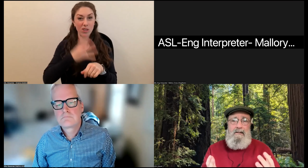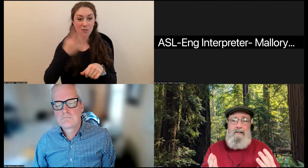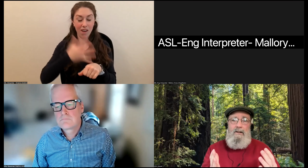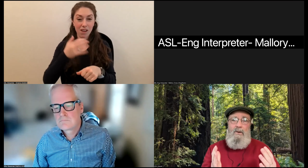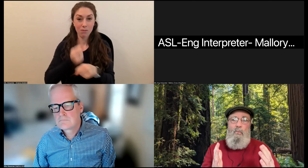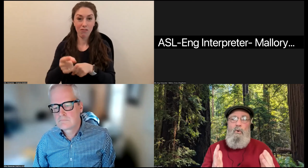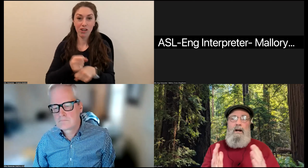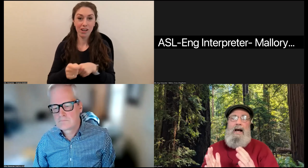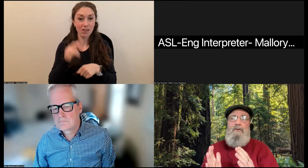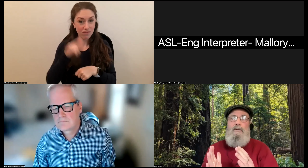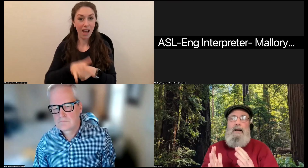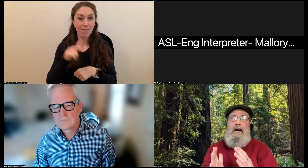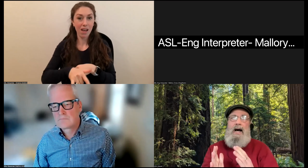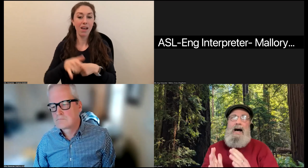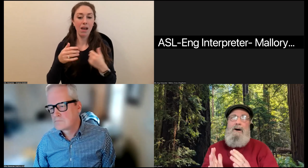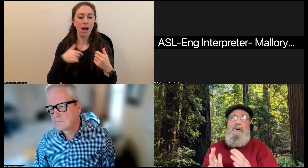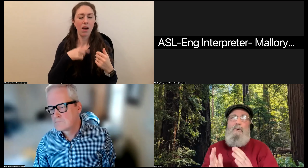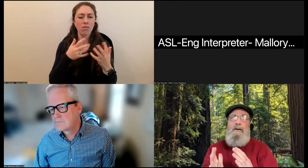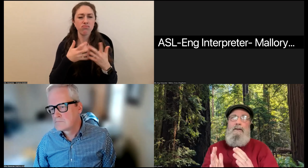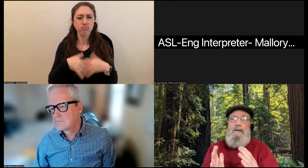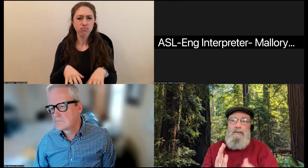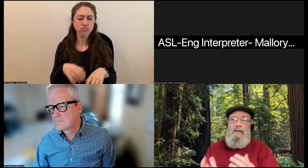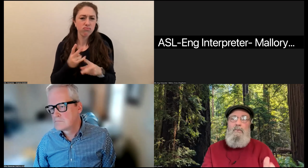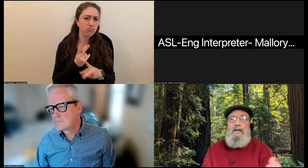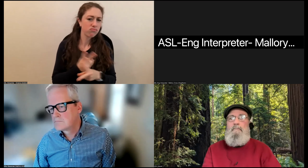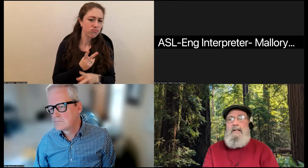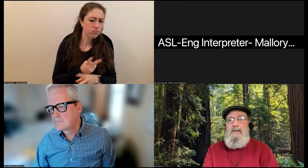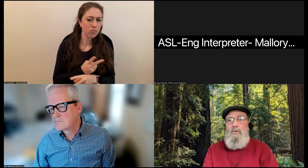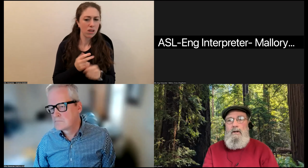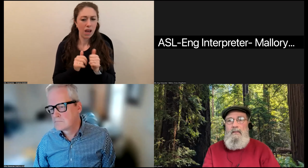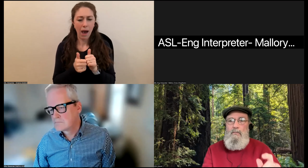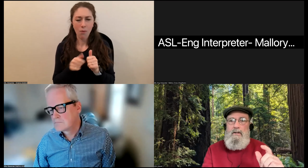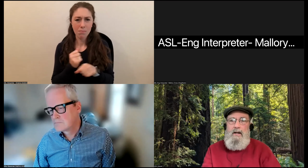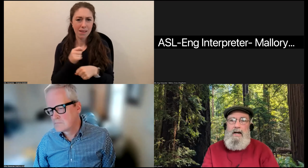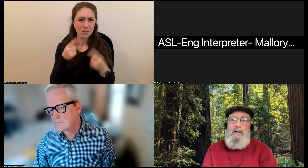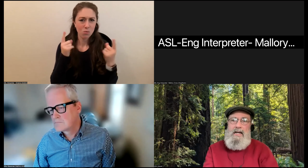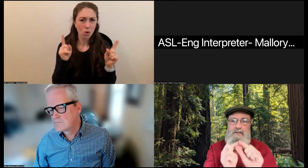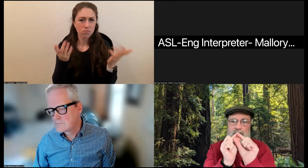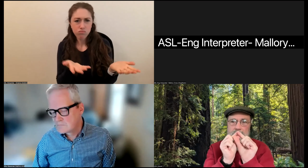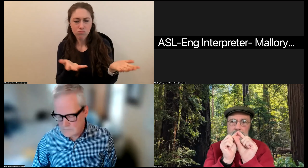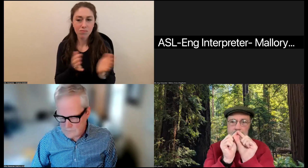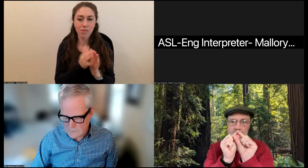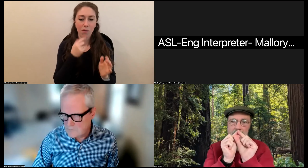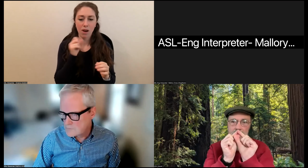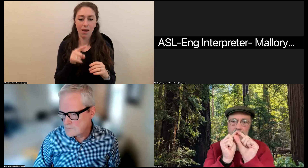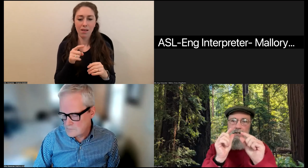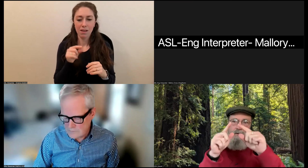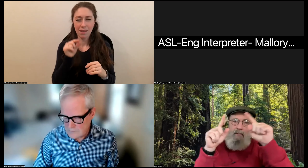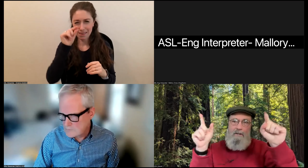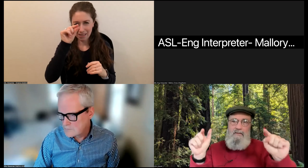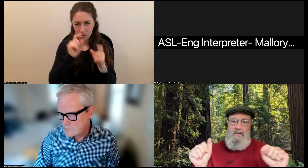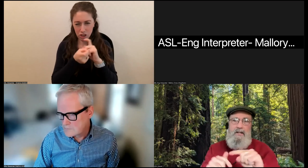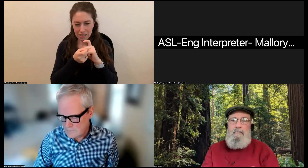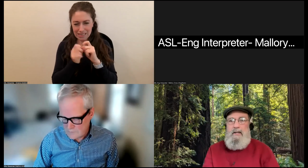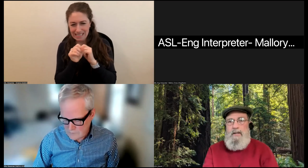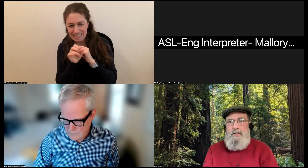and work out how we could make this work. And I would ask for this little change and show them